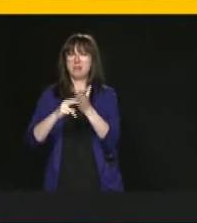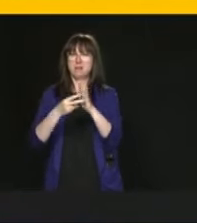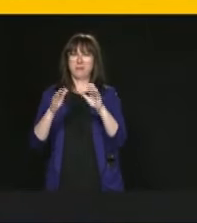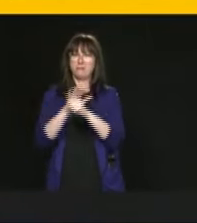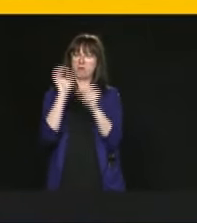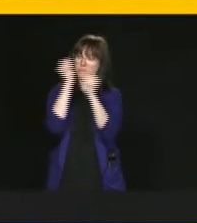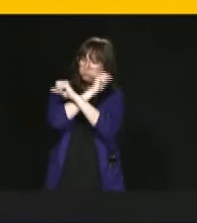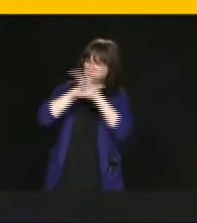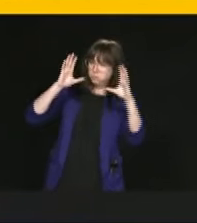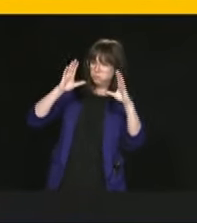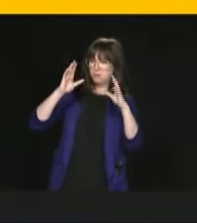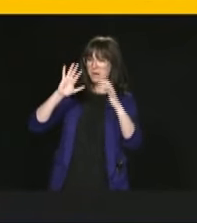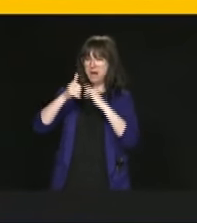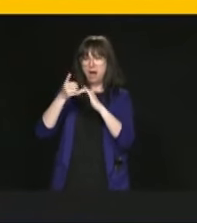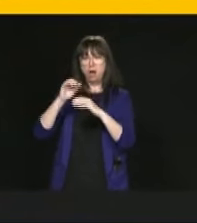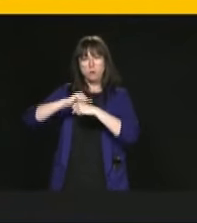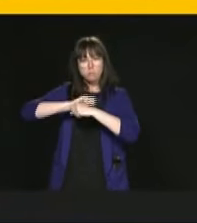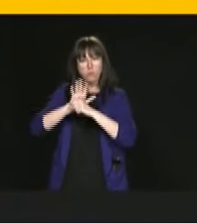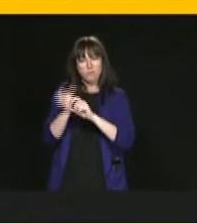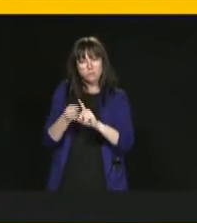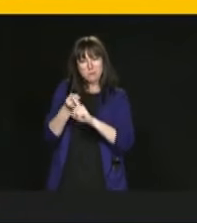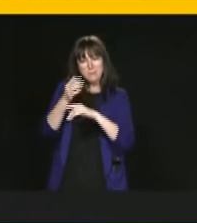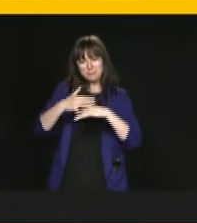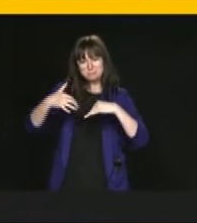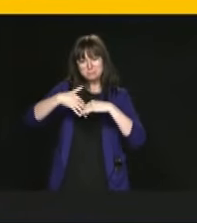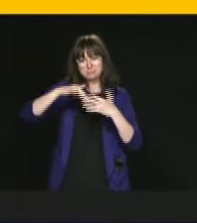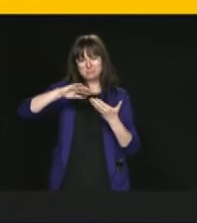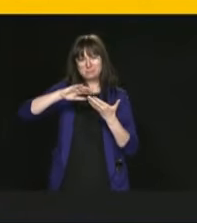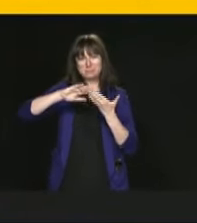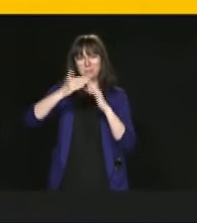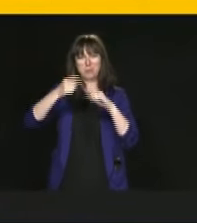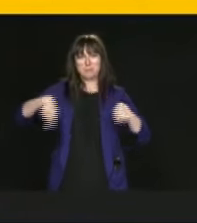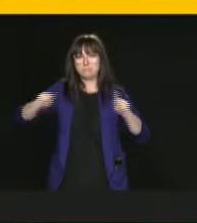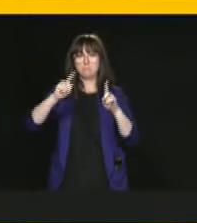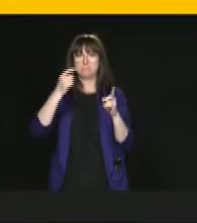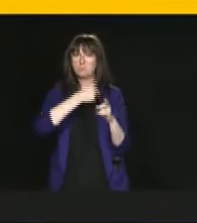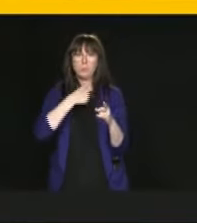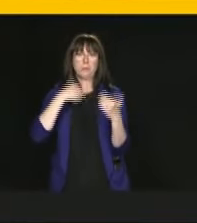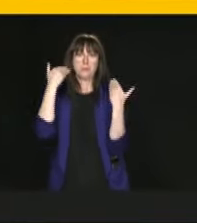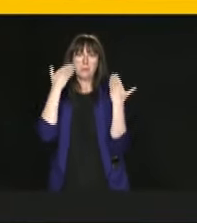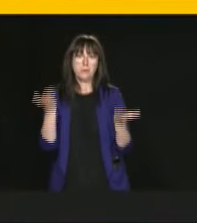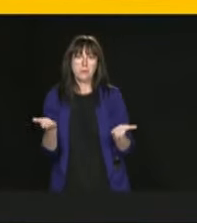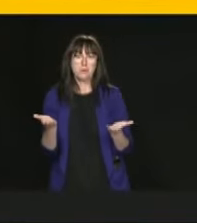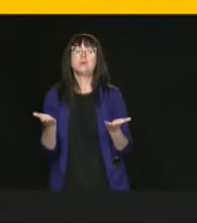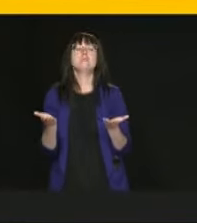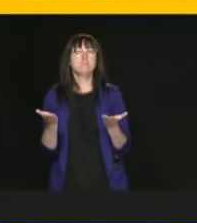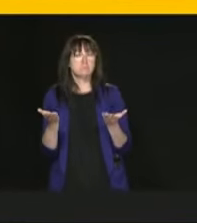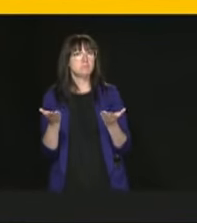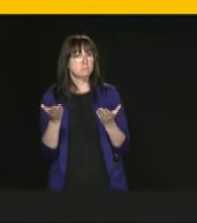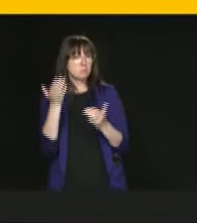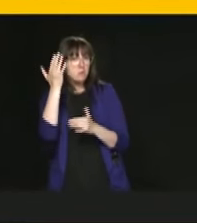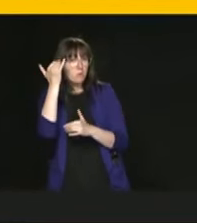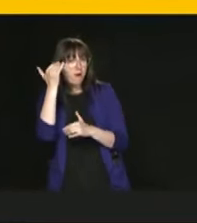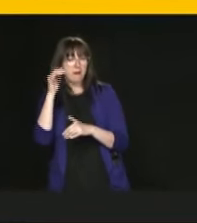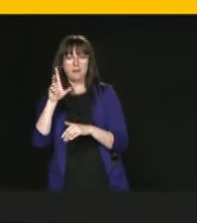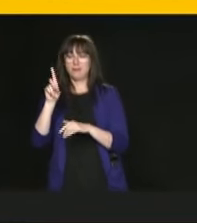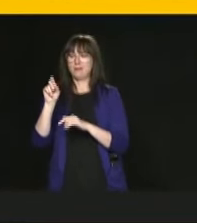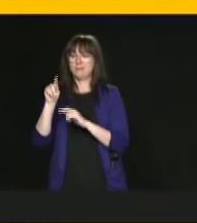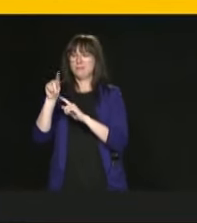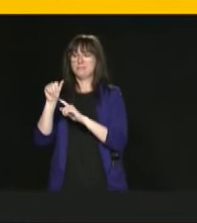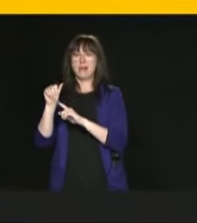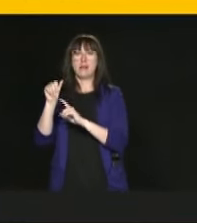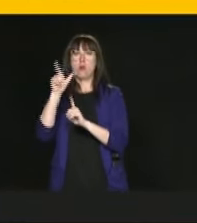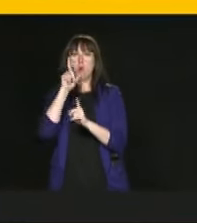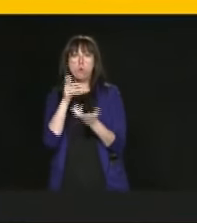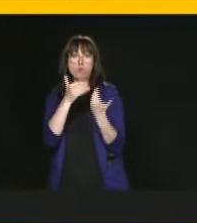populations. As you said in your remarks, a lot of this is because the data is held by provinces and territories. What measures